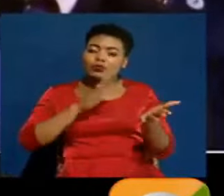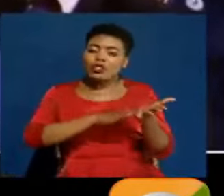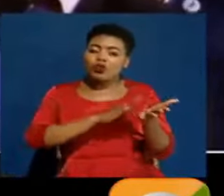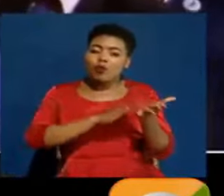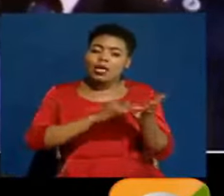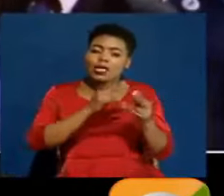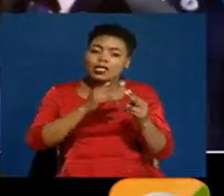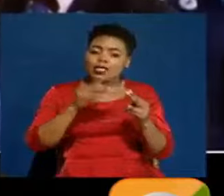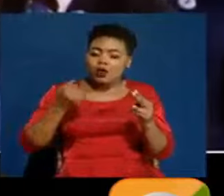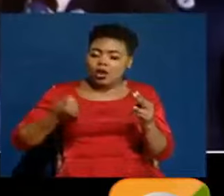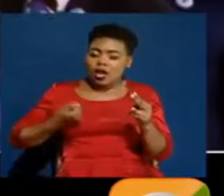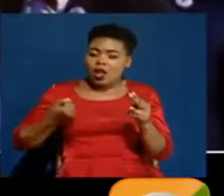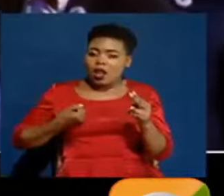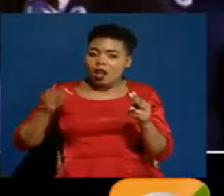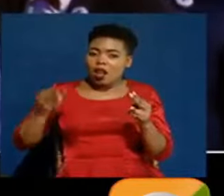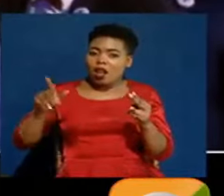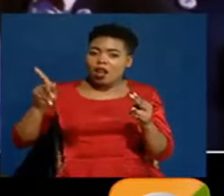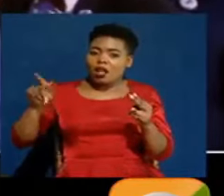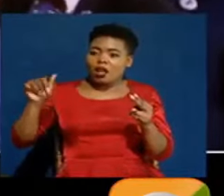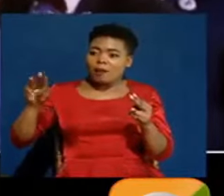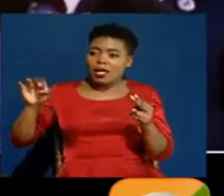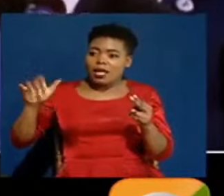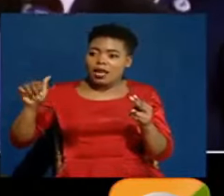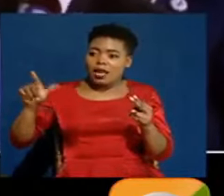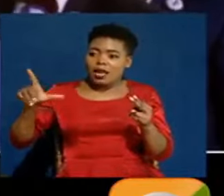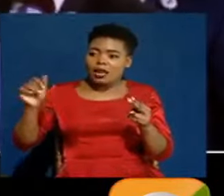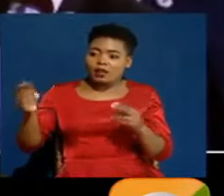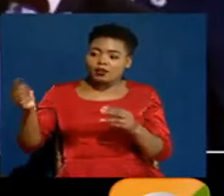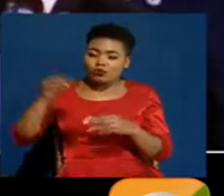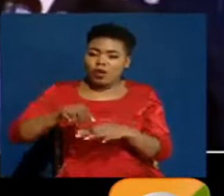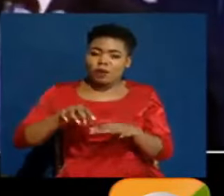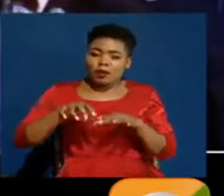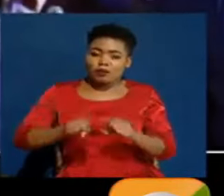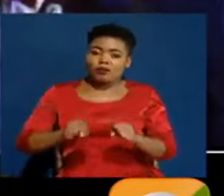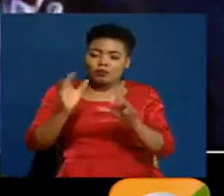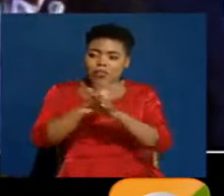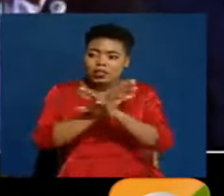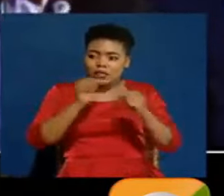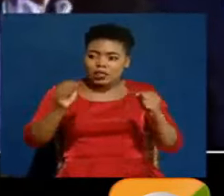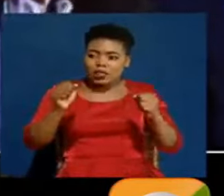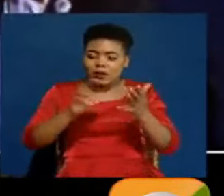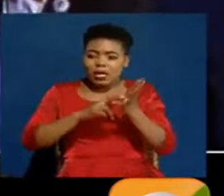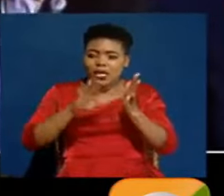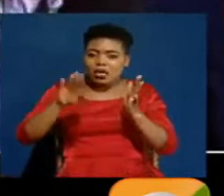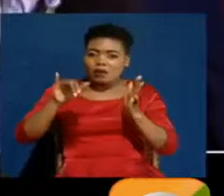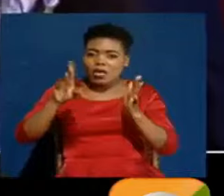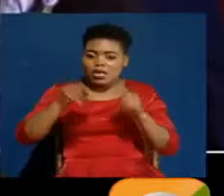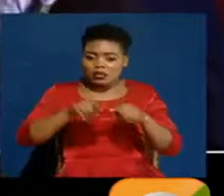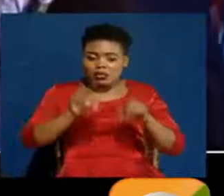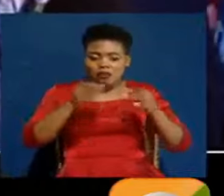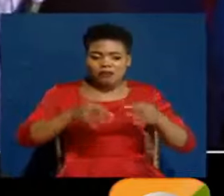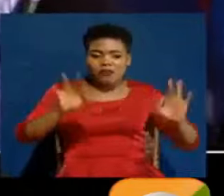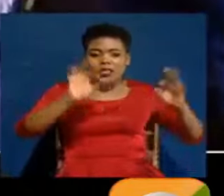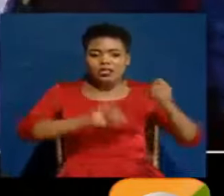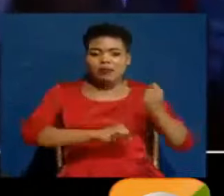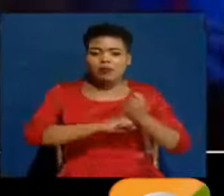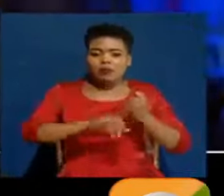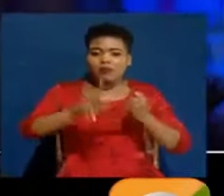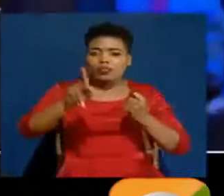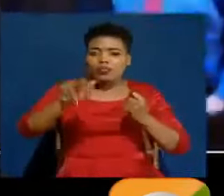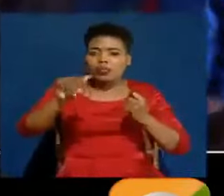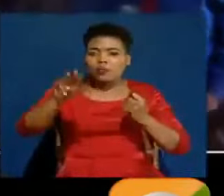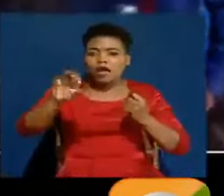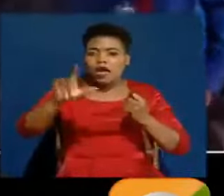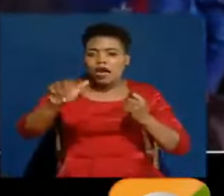already the committee for searching for an appropriate running mate, getting again the Trump team and the Republicans flat foot. And there was